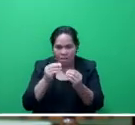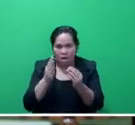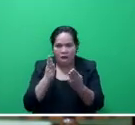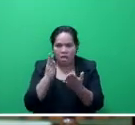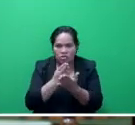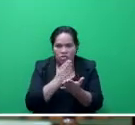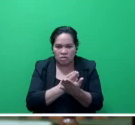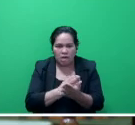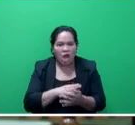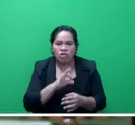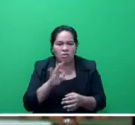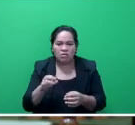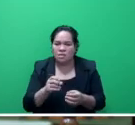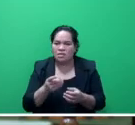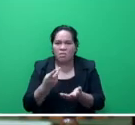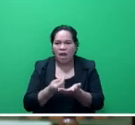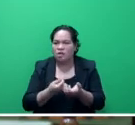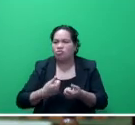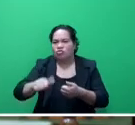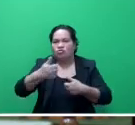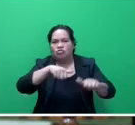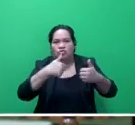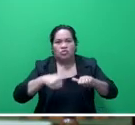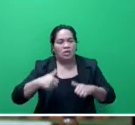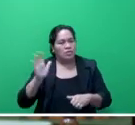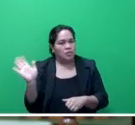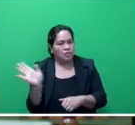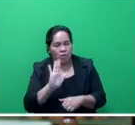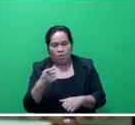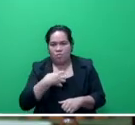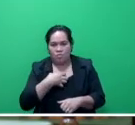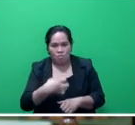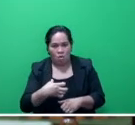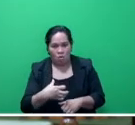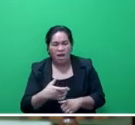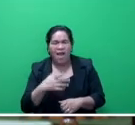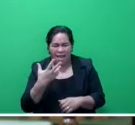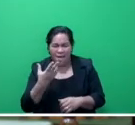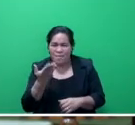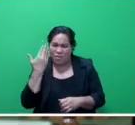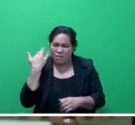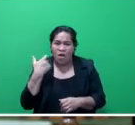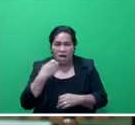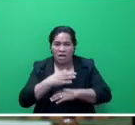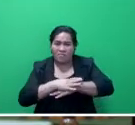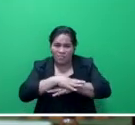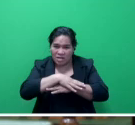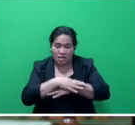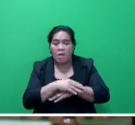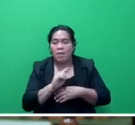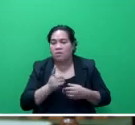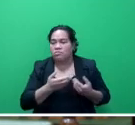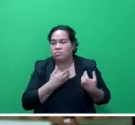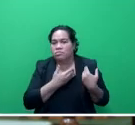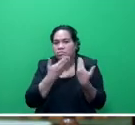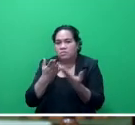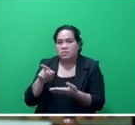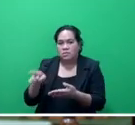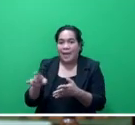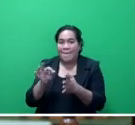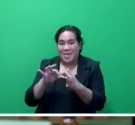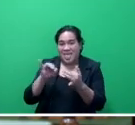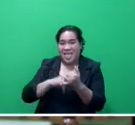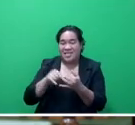unnecessary movement of funds within ministries. We used to offer more flexibility to PSs to wire funds throughout the financial